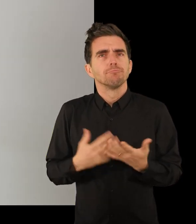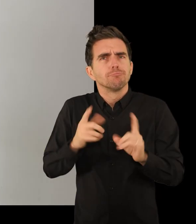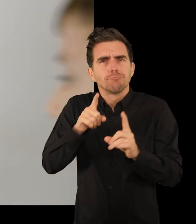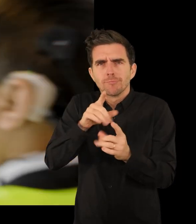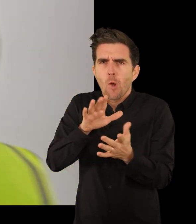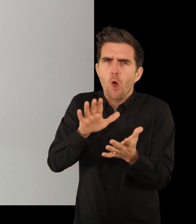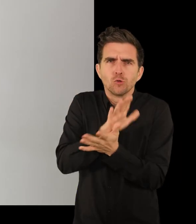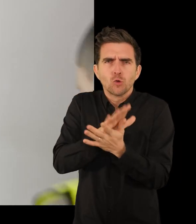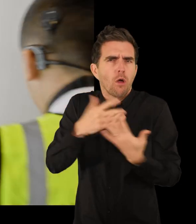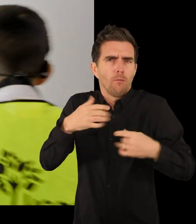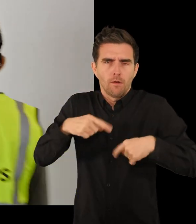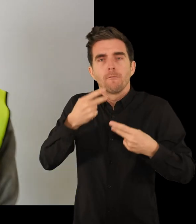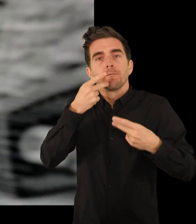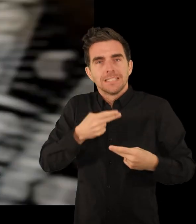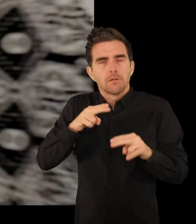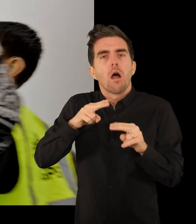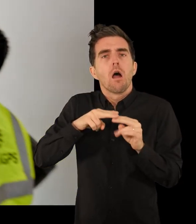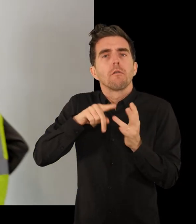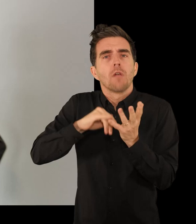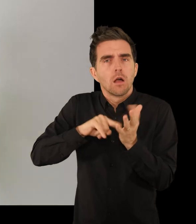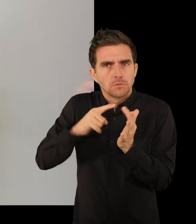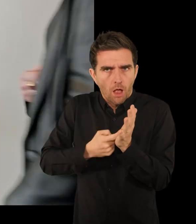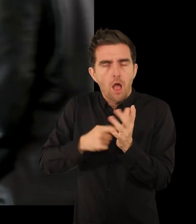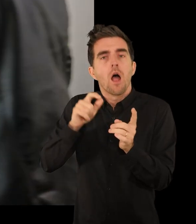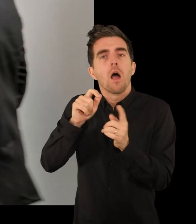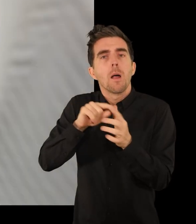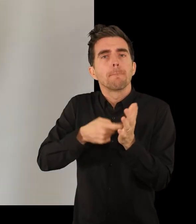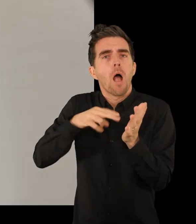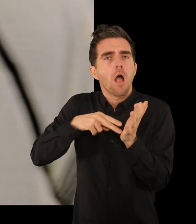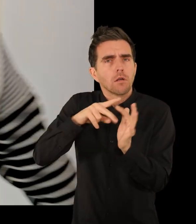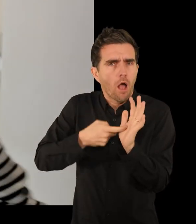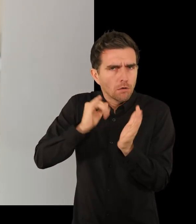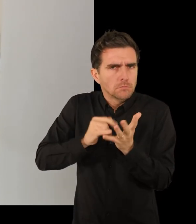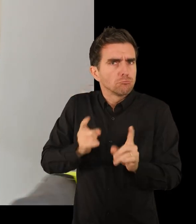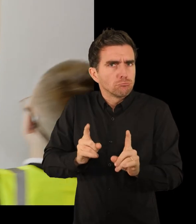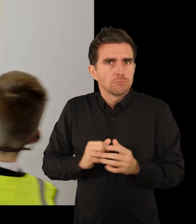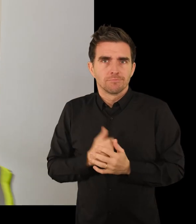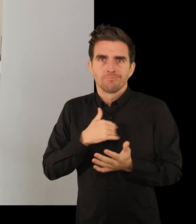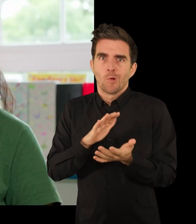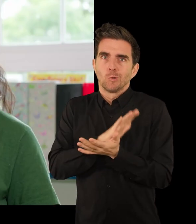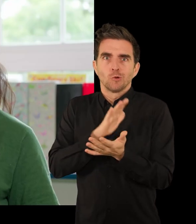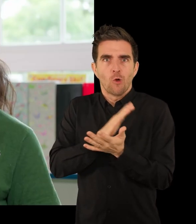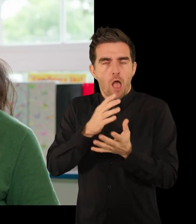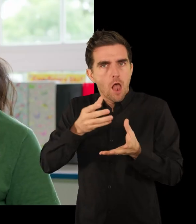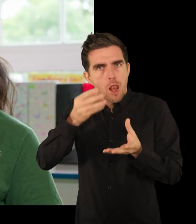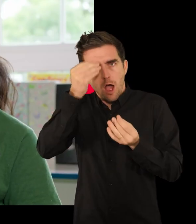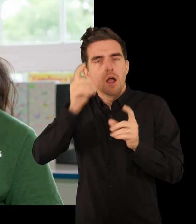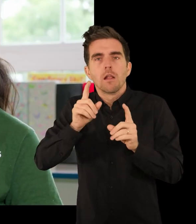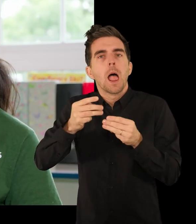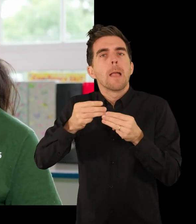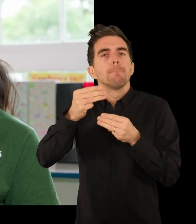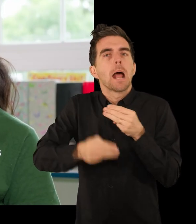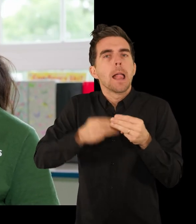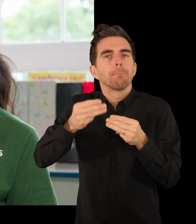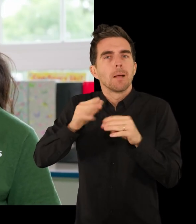What did you enjoy most about our visit to Foster and Partners? I enjoy learning